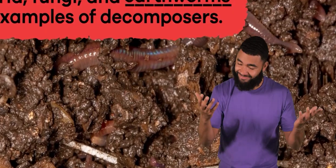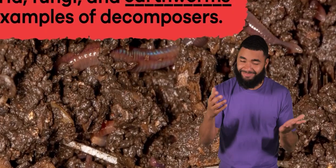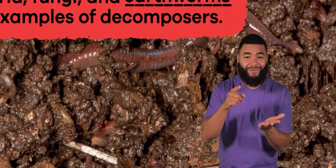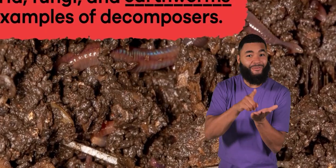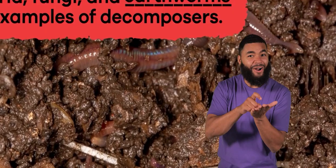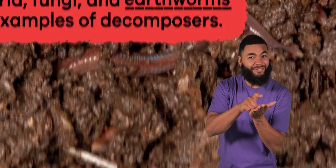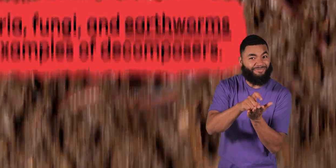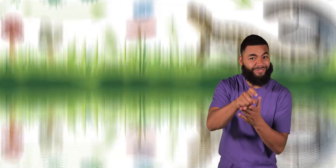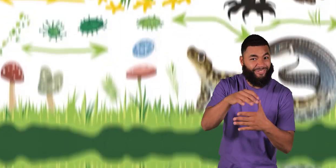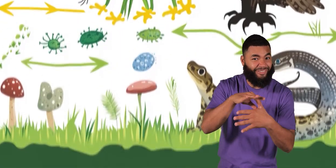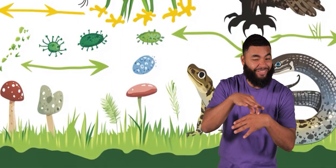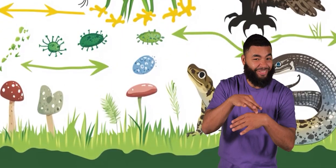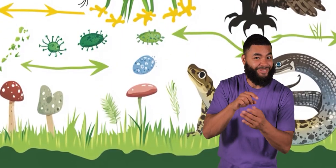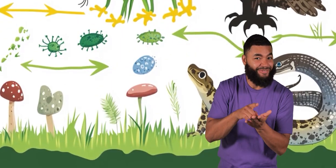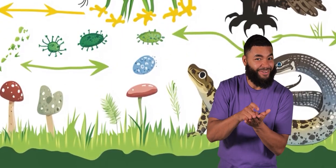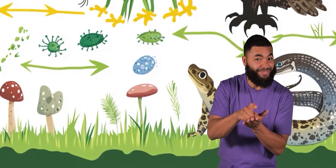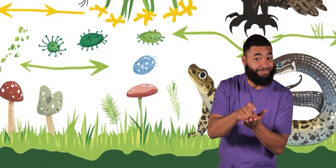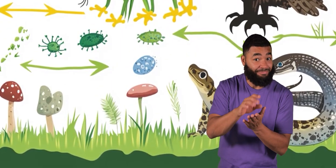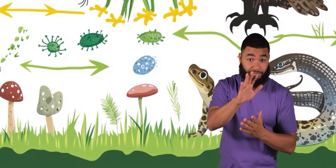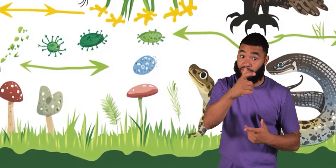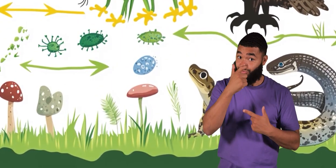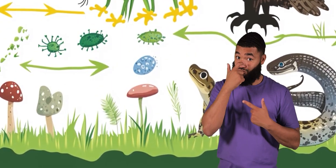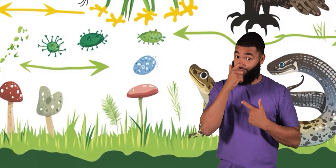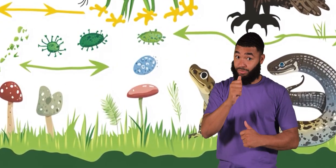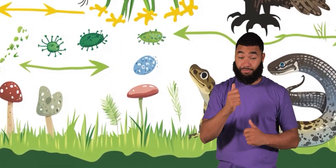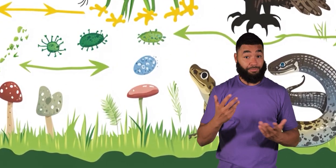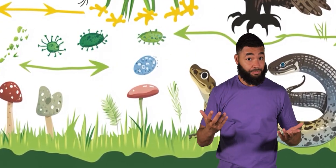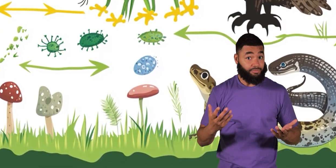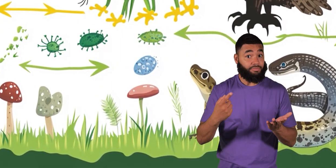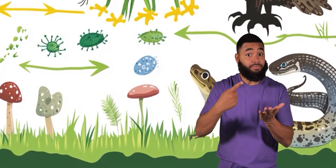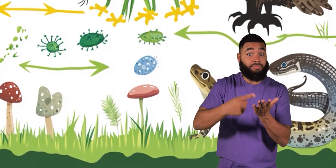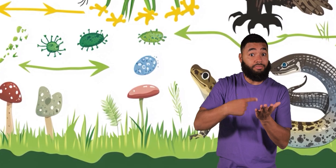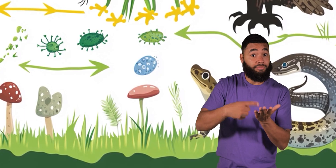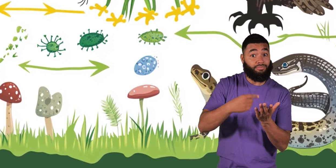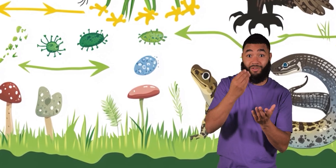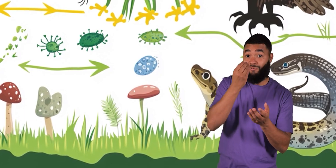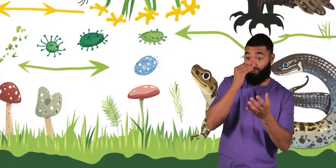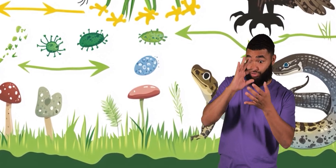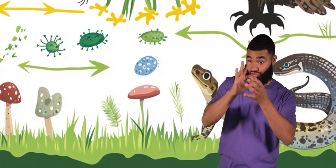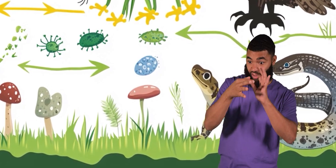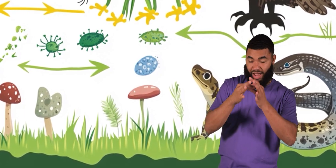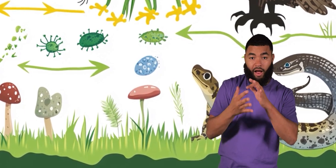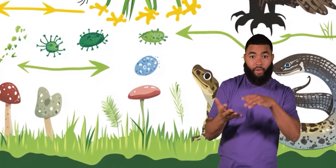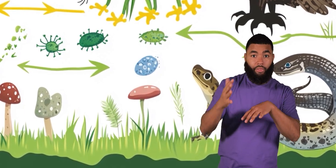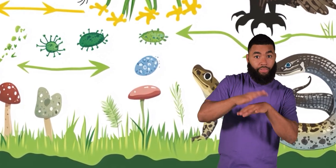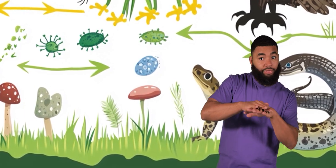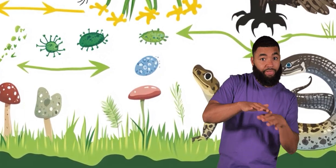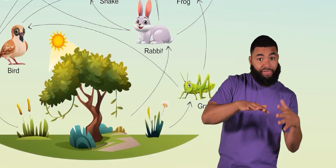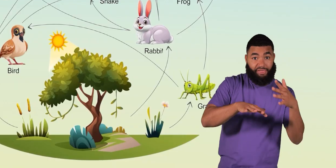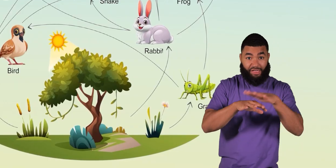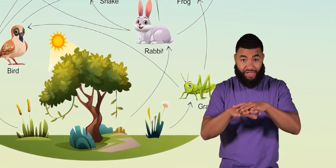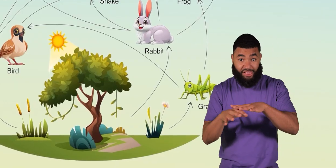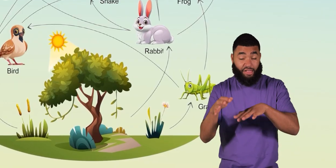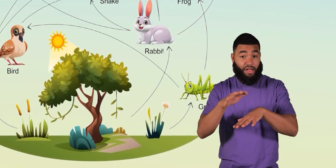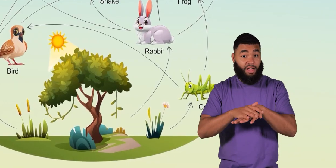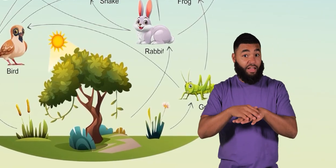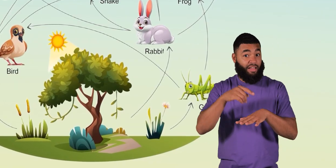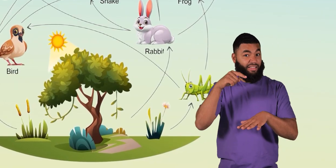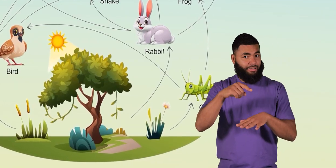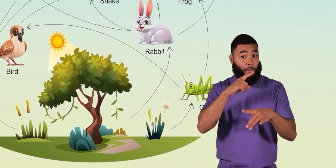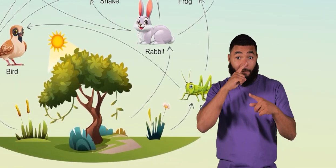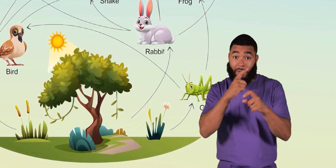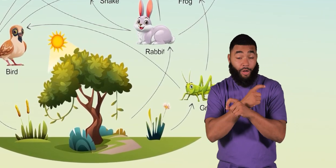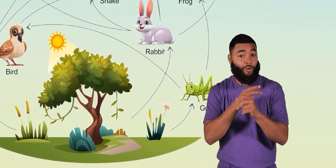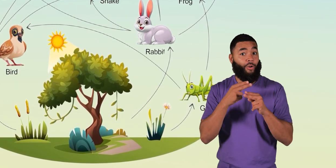Earthworms Here's an interesting fact. There are times when food chains overlap. This more complex